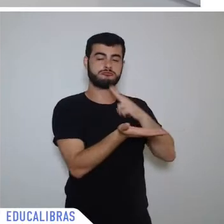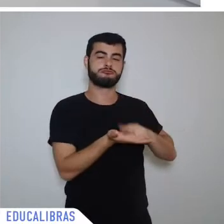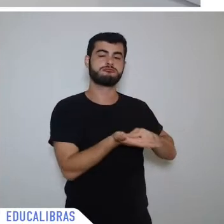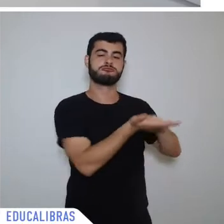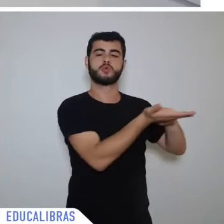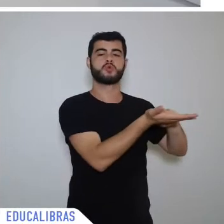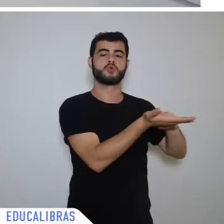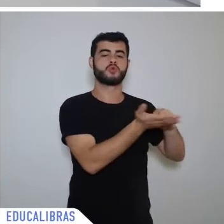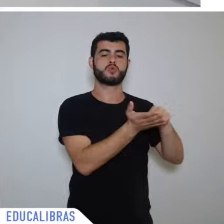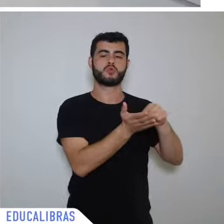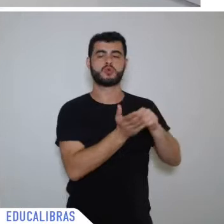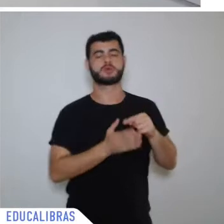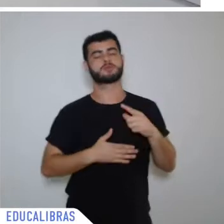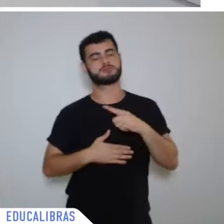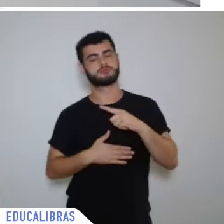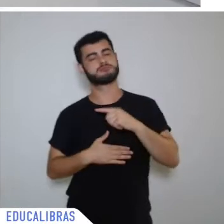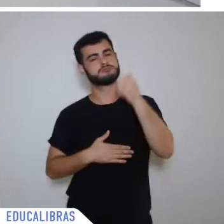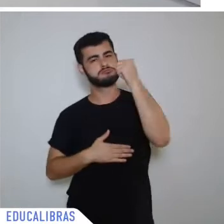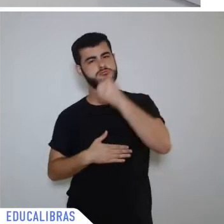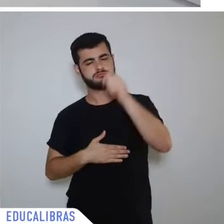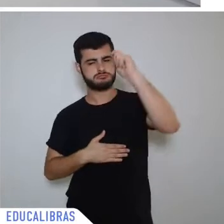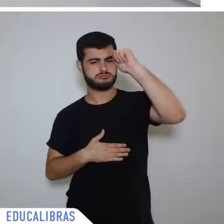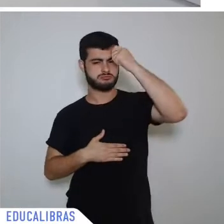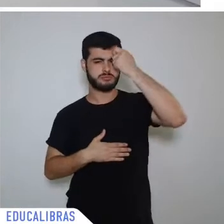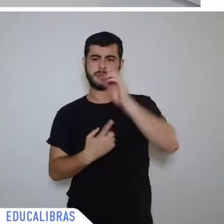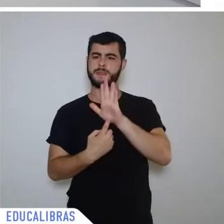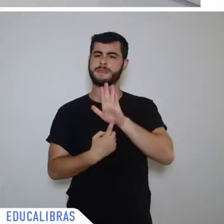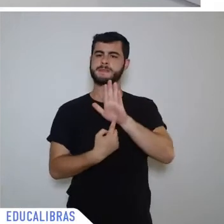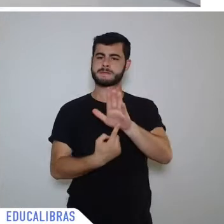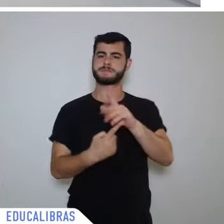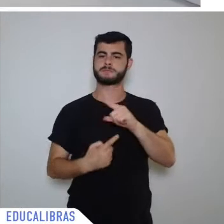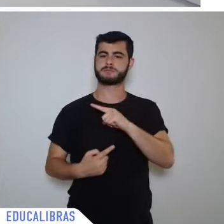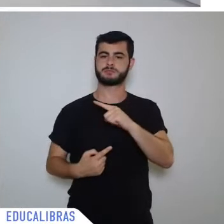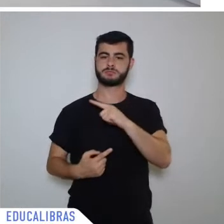We have claimed it to the higher court